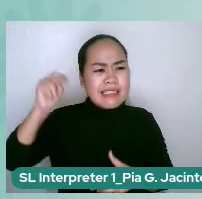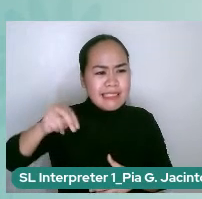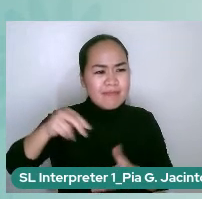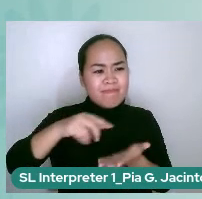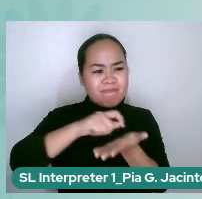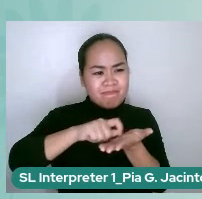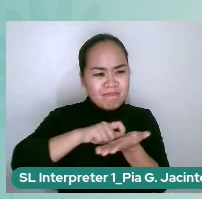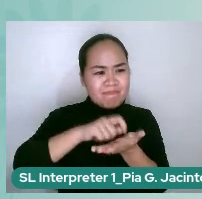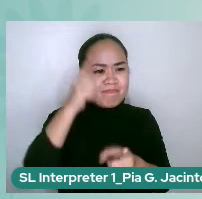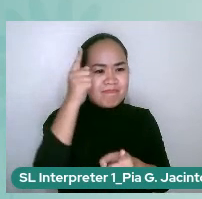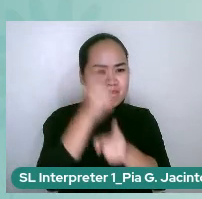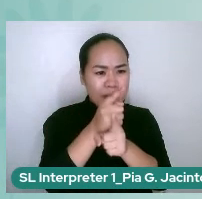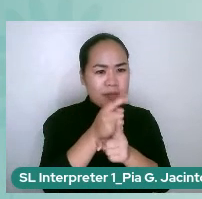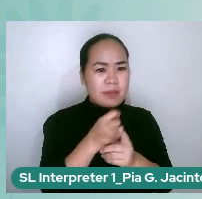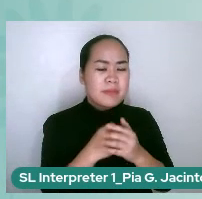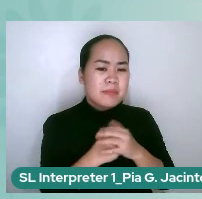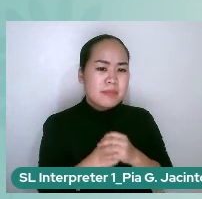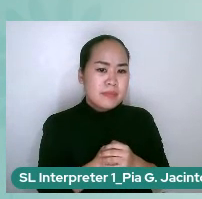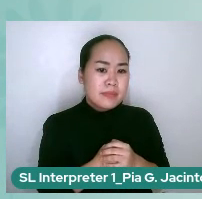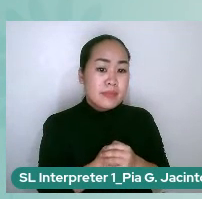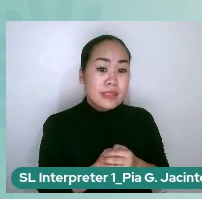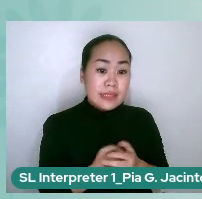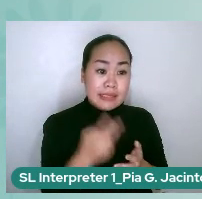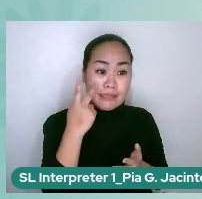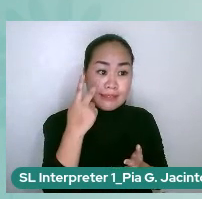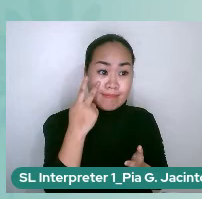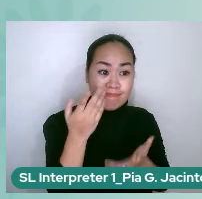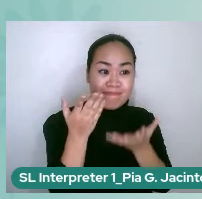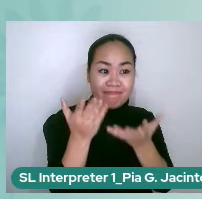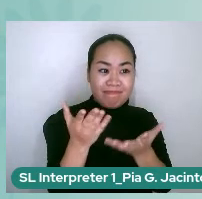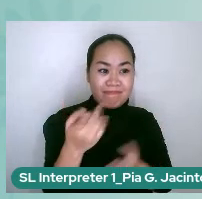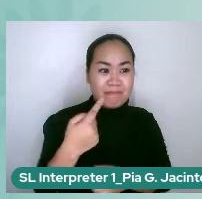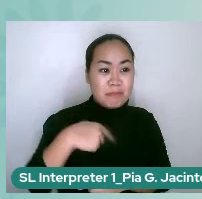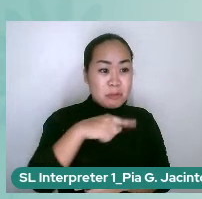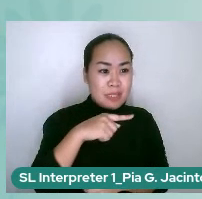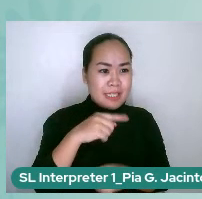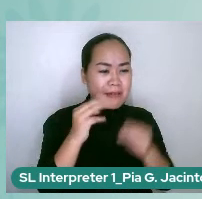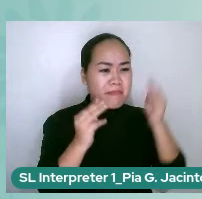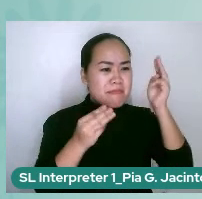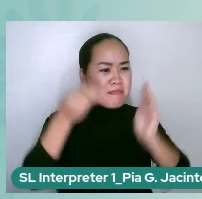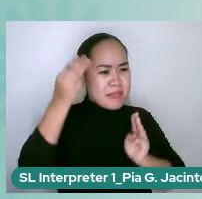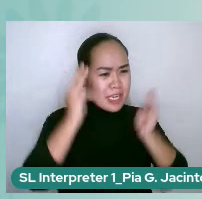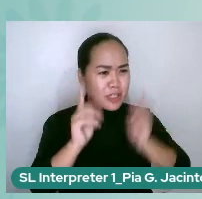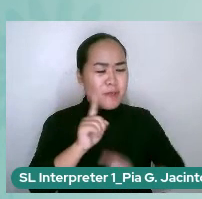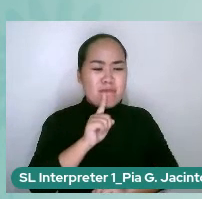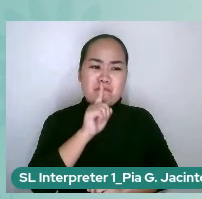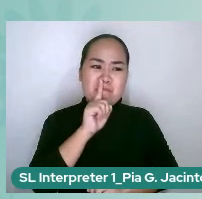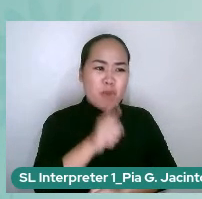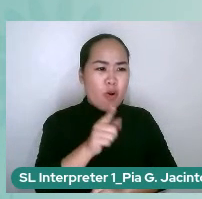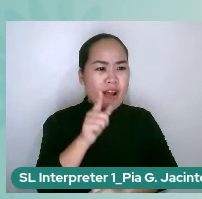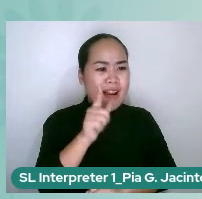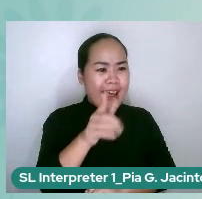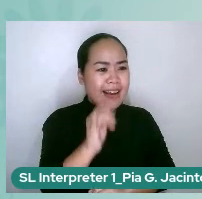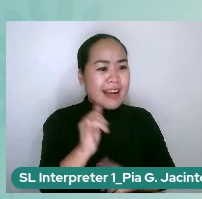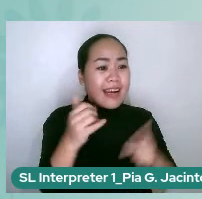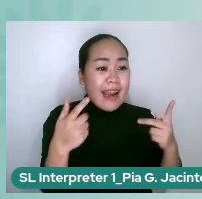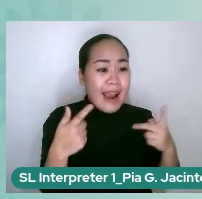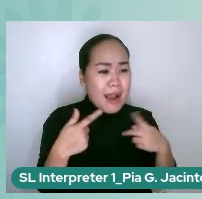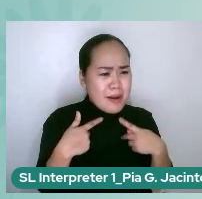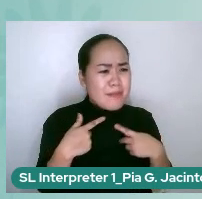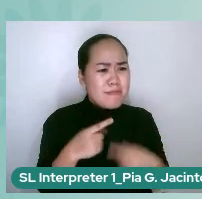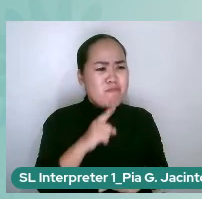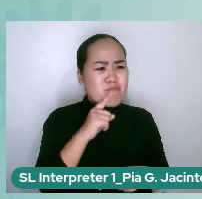Where are we in Malaysia? So we are fortunate to have had a very effective vaccination program